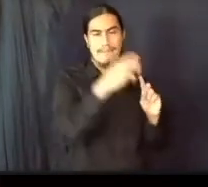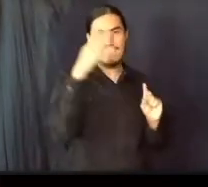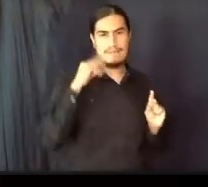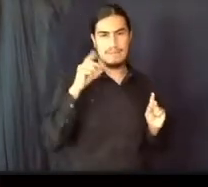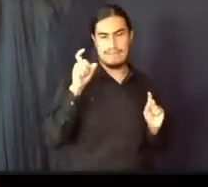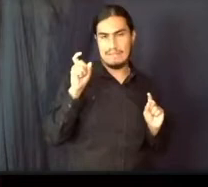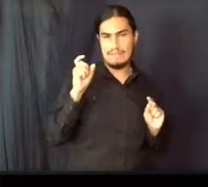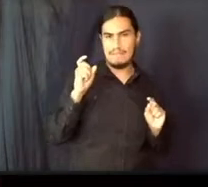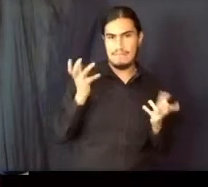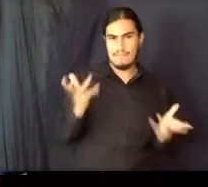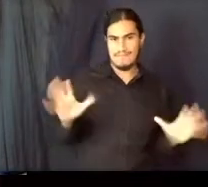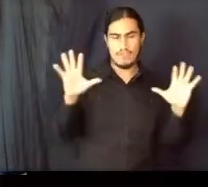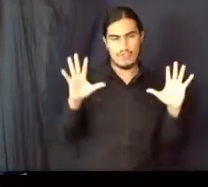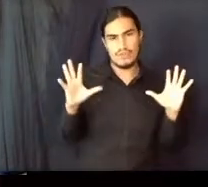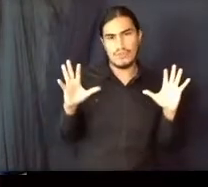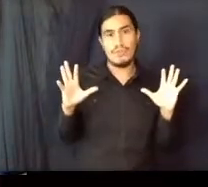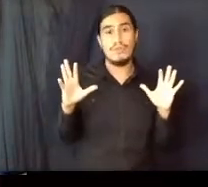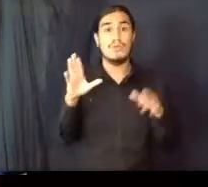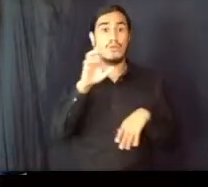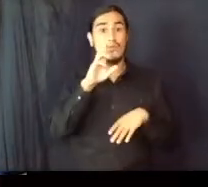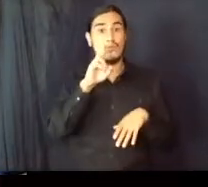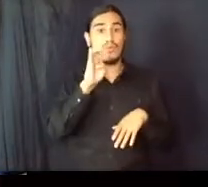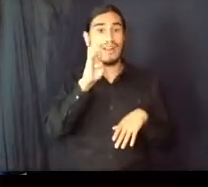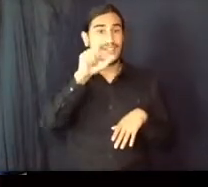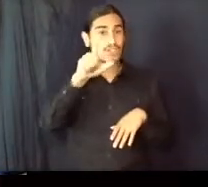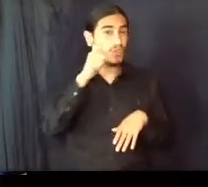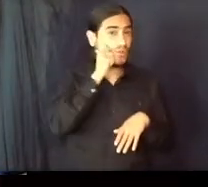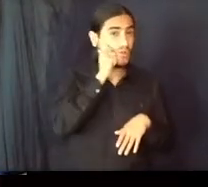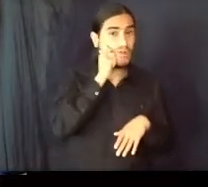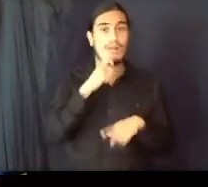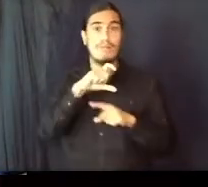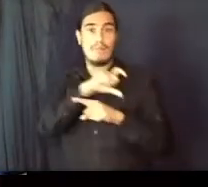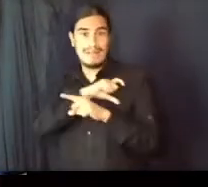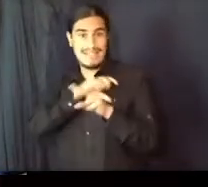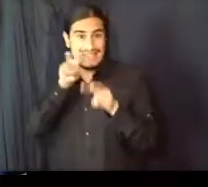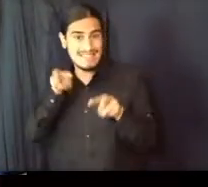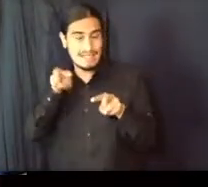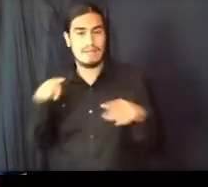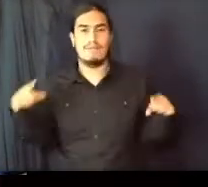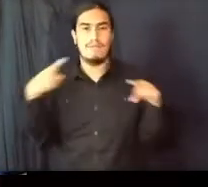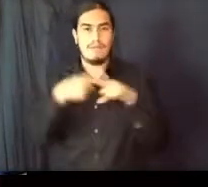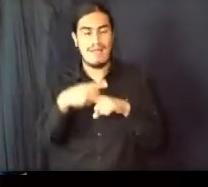policing is both trans-temporal and transgenerational.